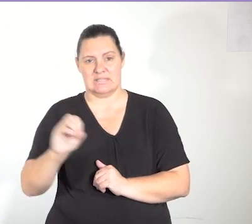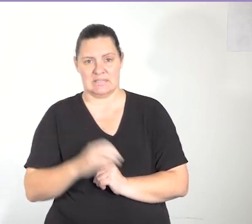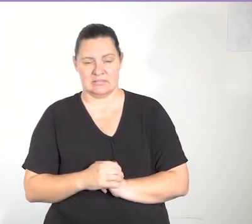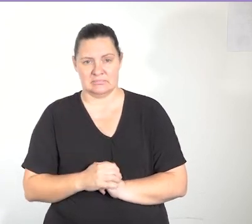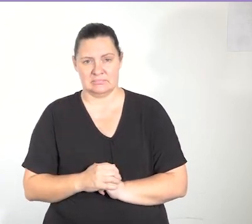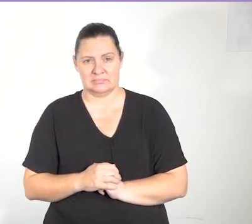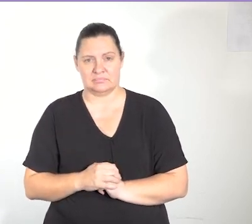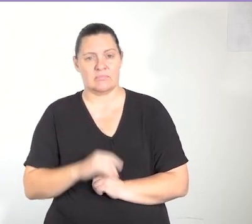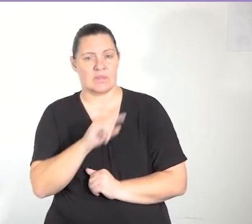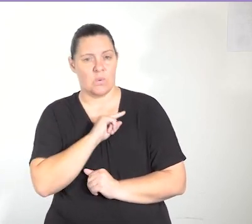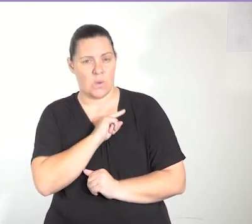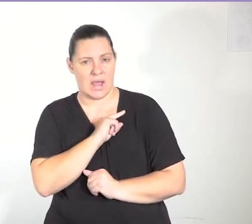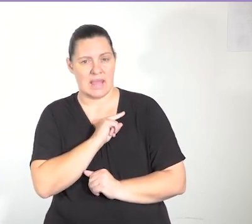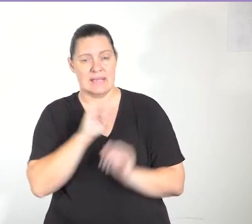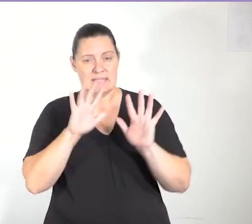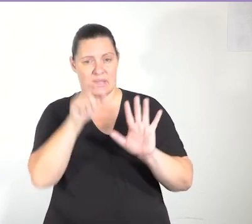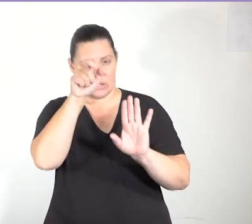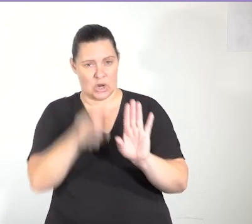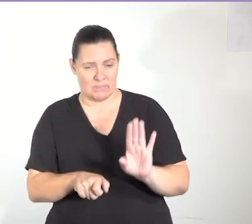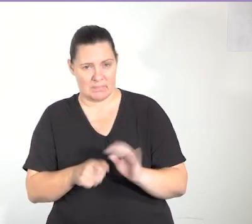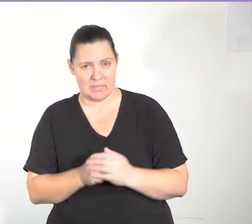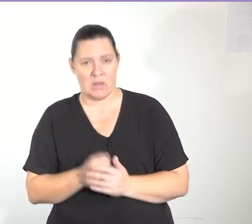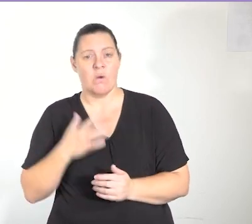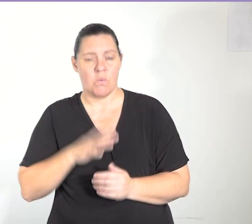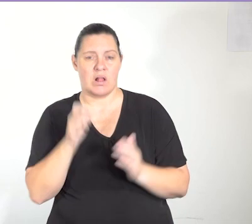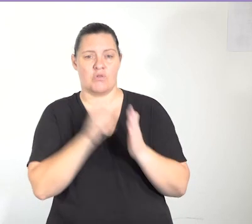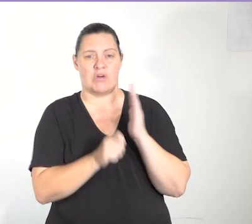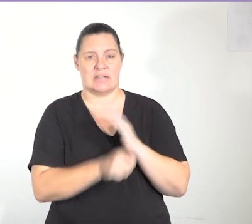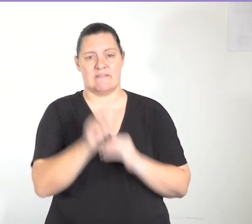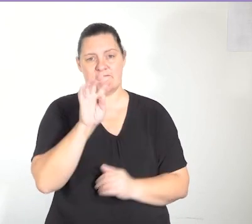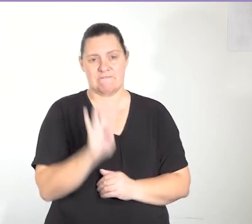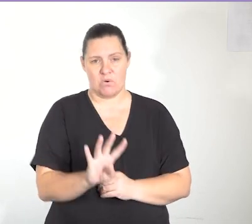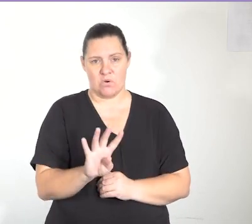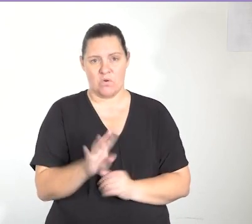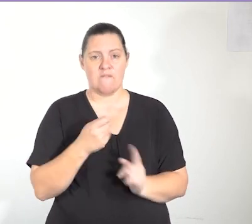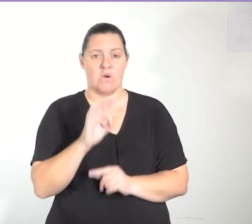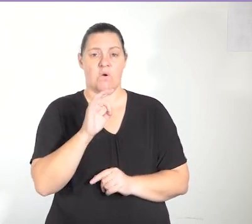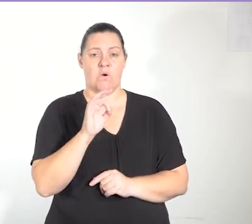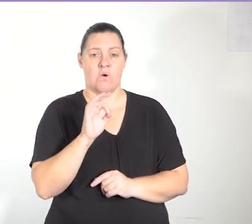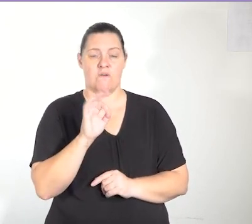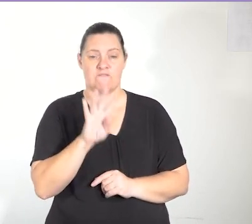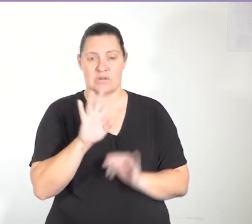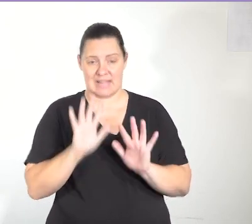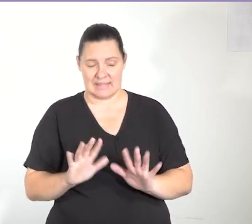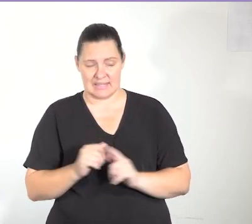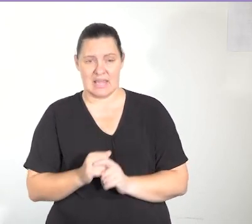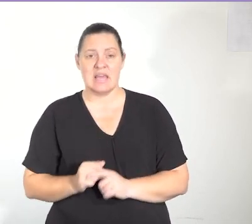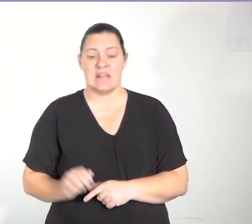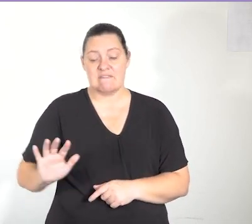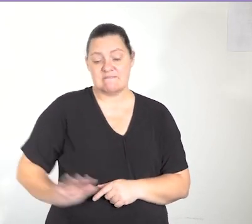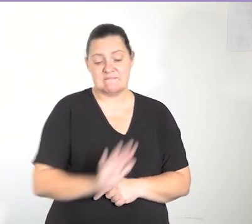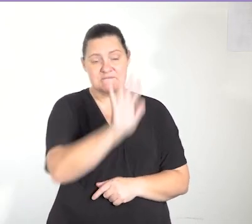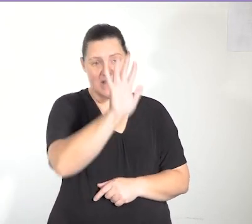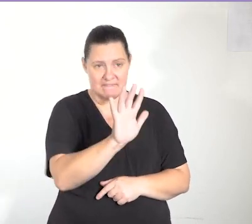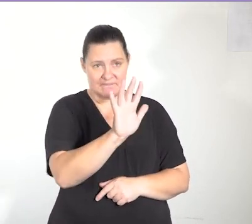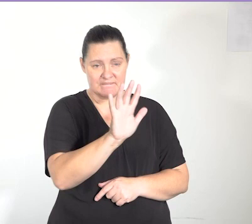540. So because we are in the tens column, we are going to write the 4 for the 4 tens, and the 5 will go in